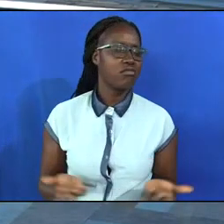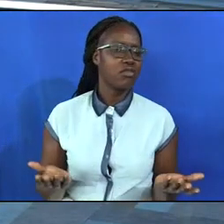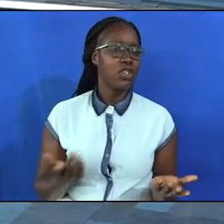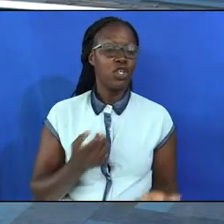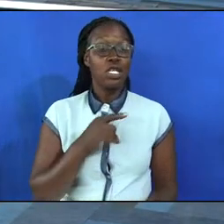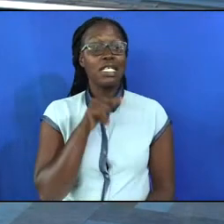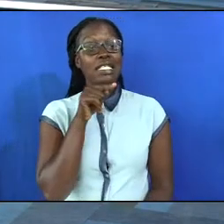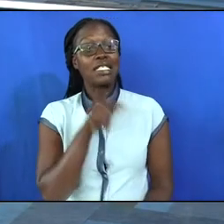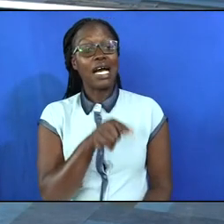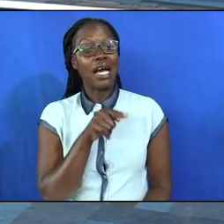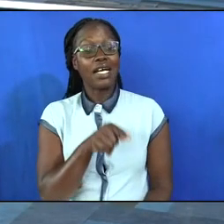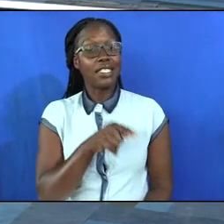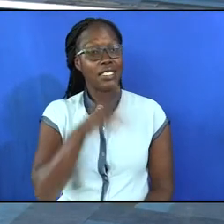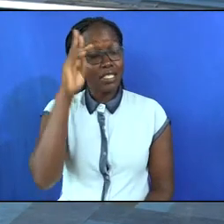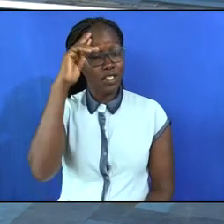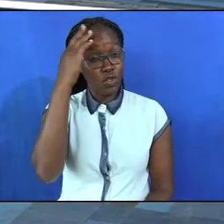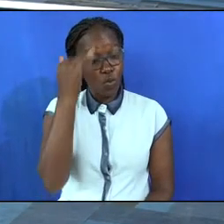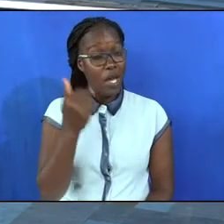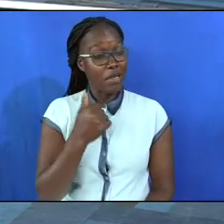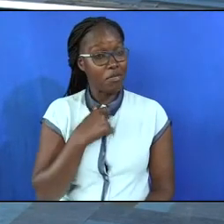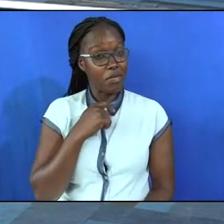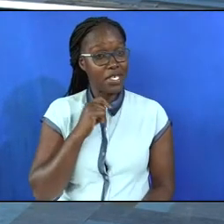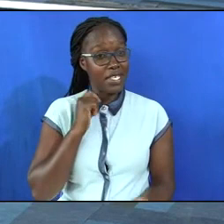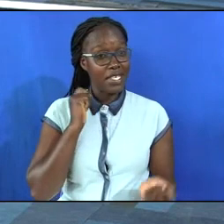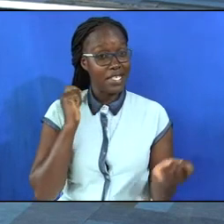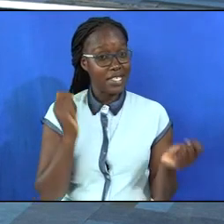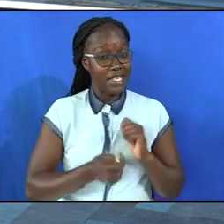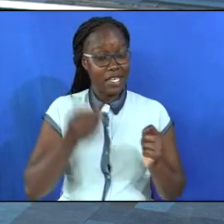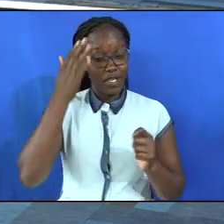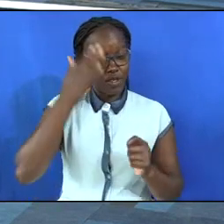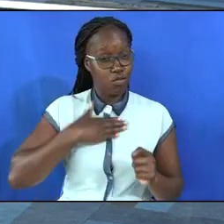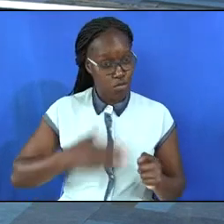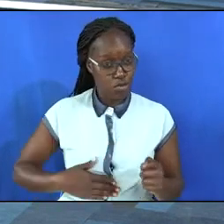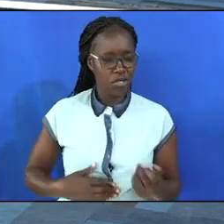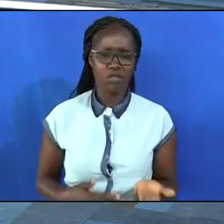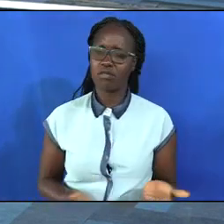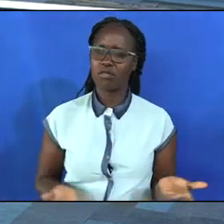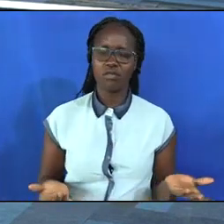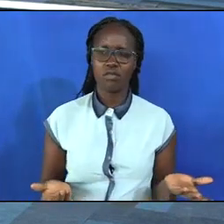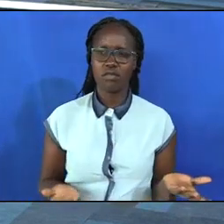So that's the reason why I look the way I look.